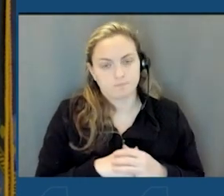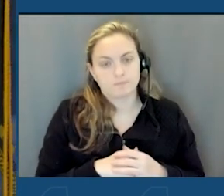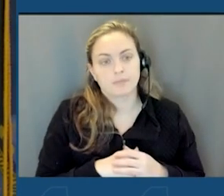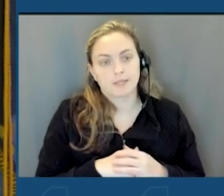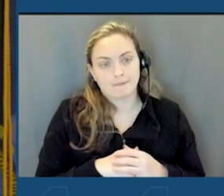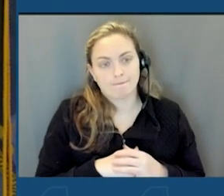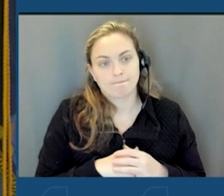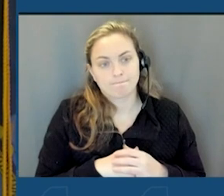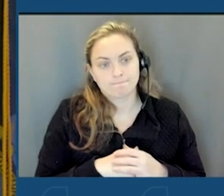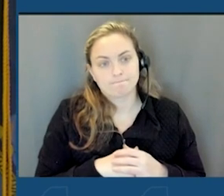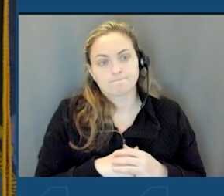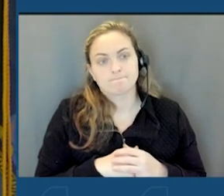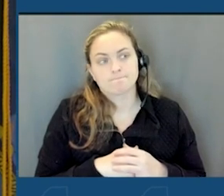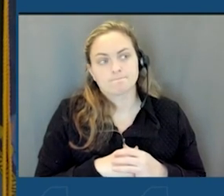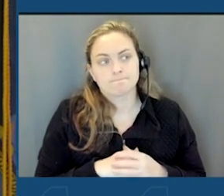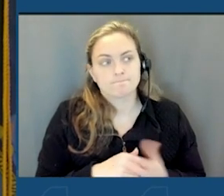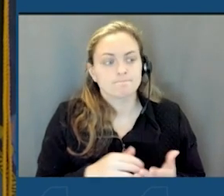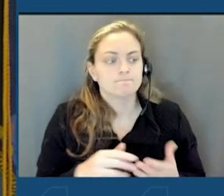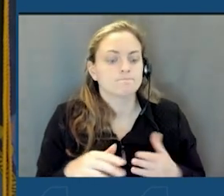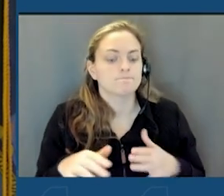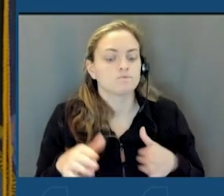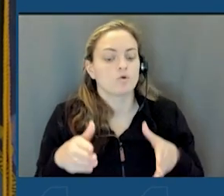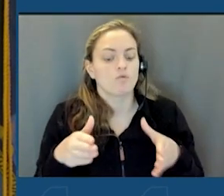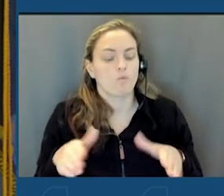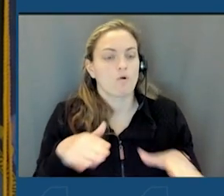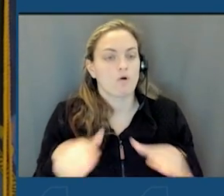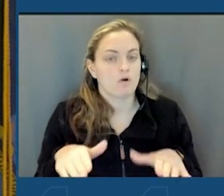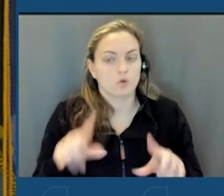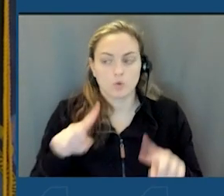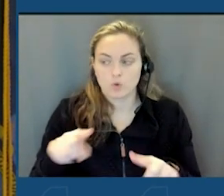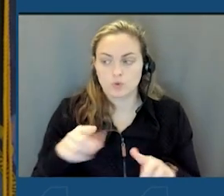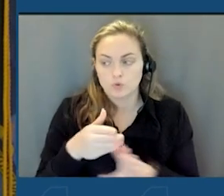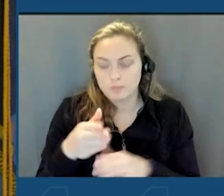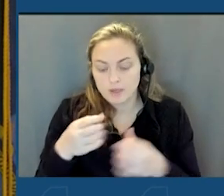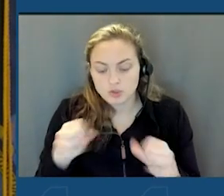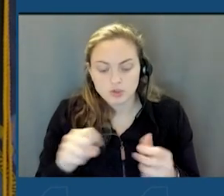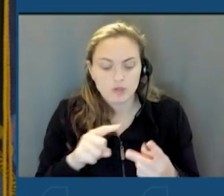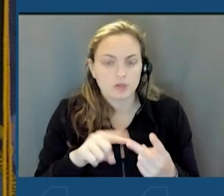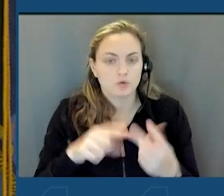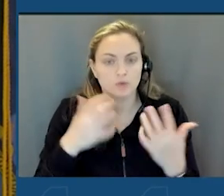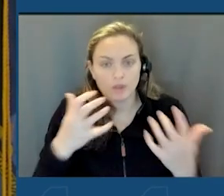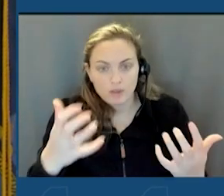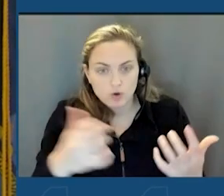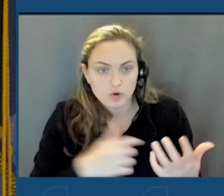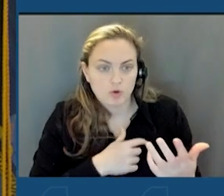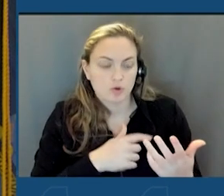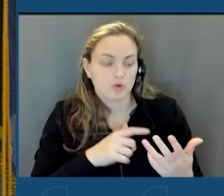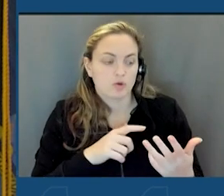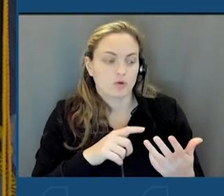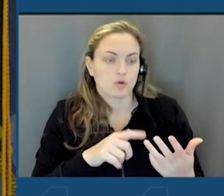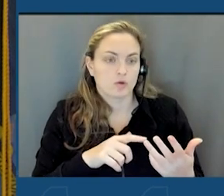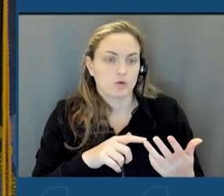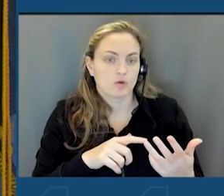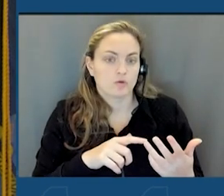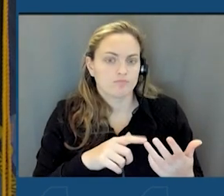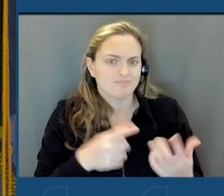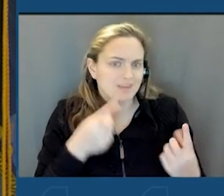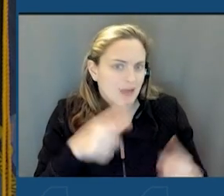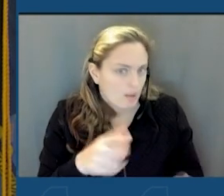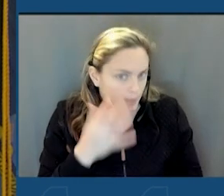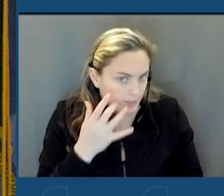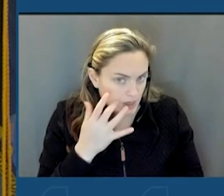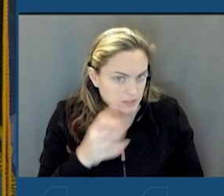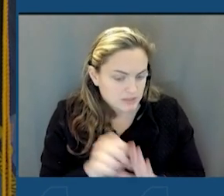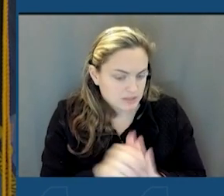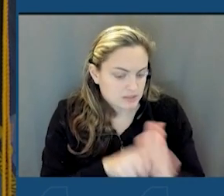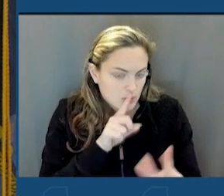Art space, you take a walkway that takes you to Main Street, takes you to the theater. Art space happens because of the state's commitment